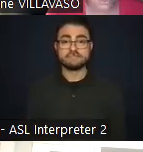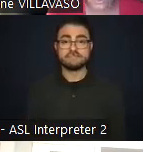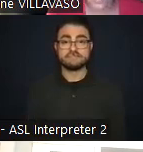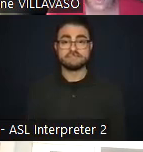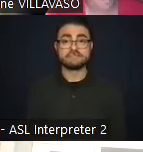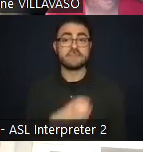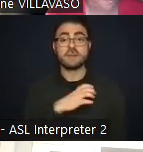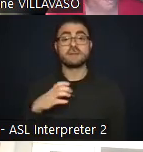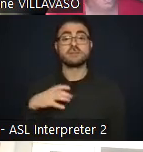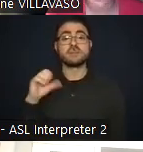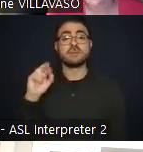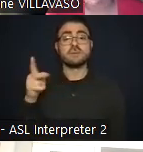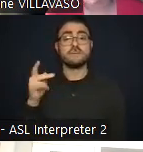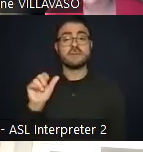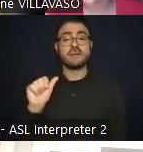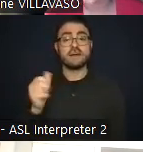Commissioner Sophia.